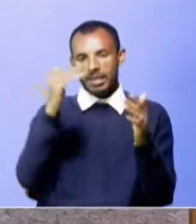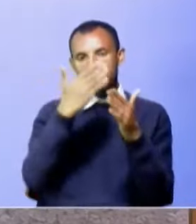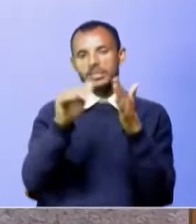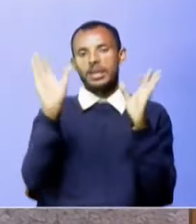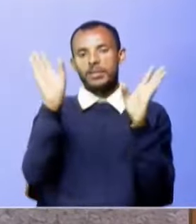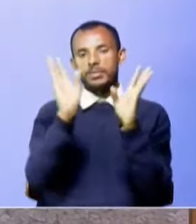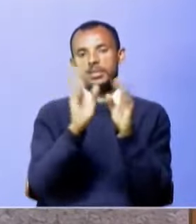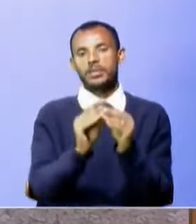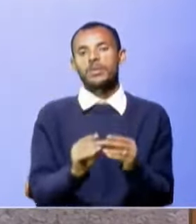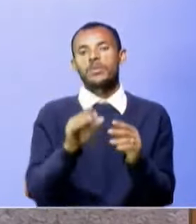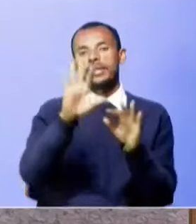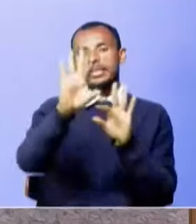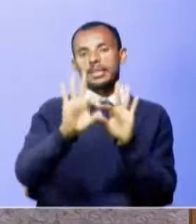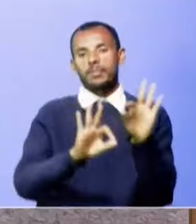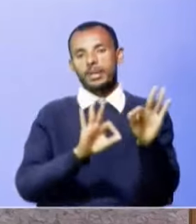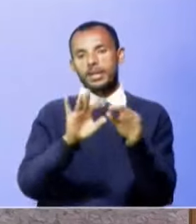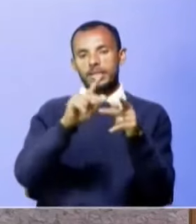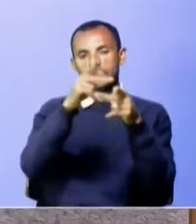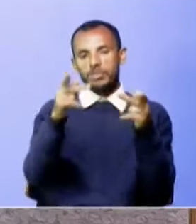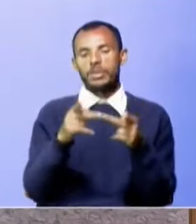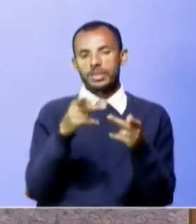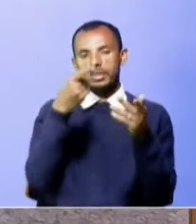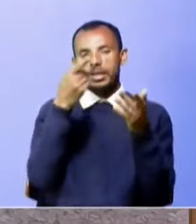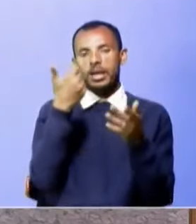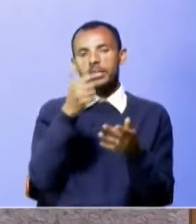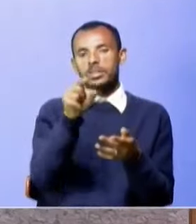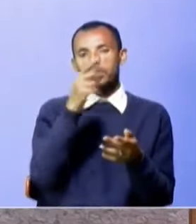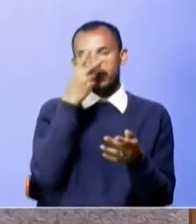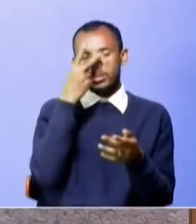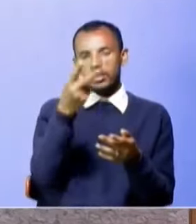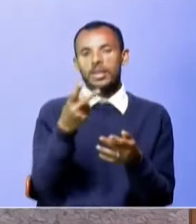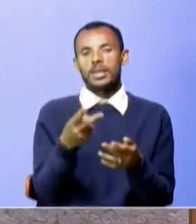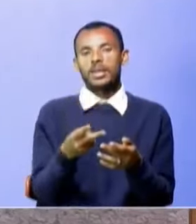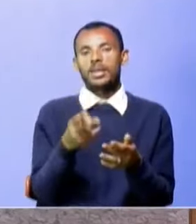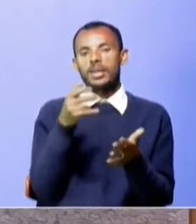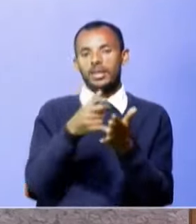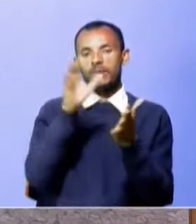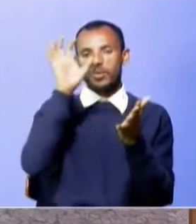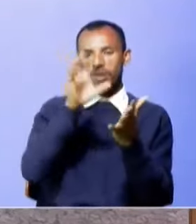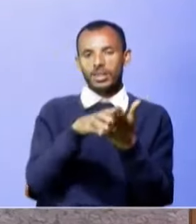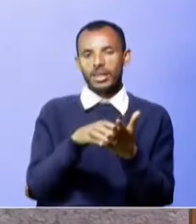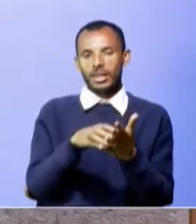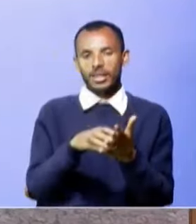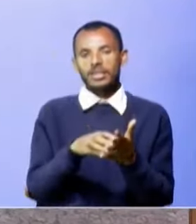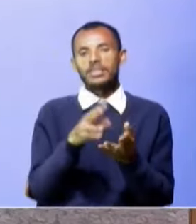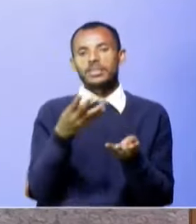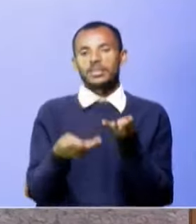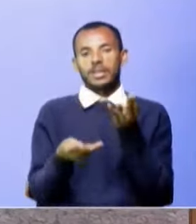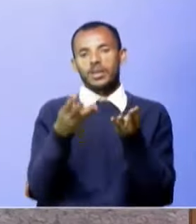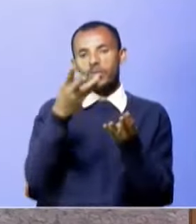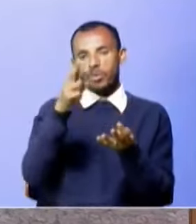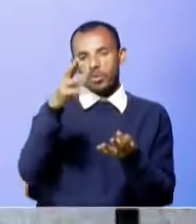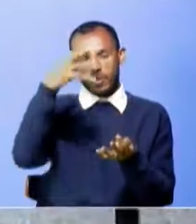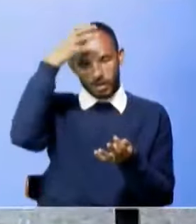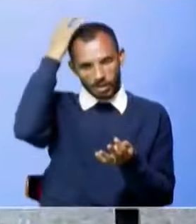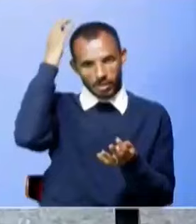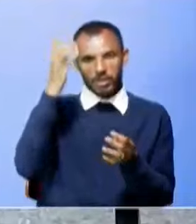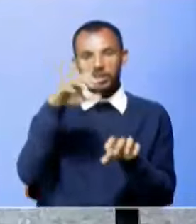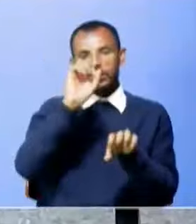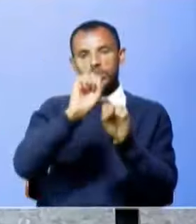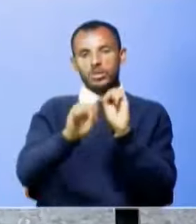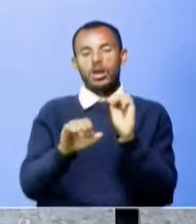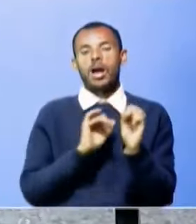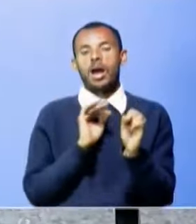sample space. So as you can see here, the sample space contains head and tail only. So